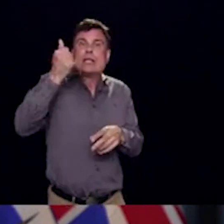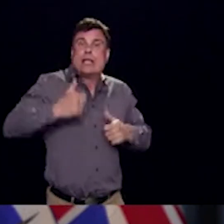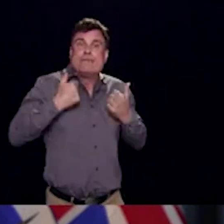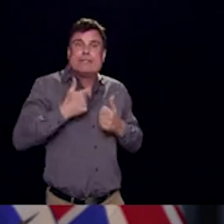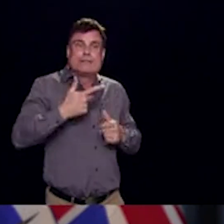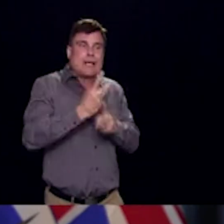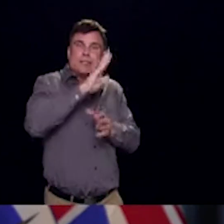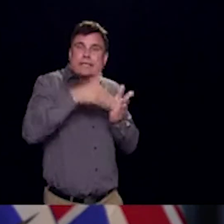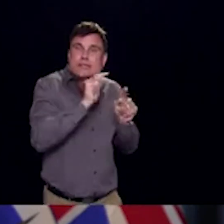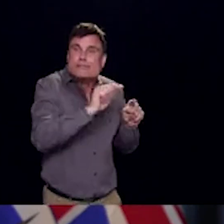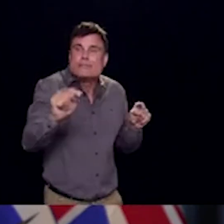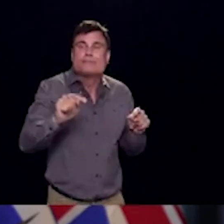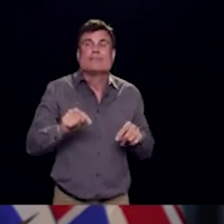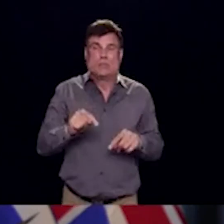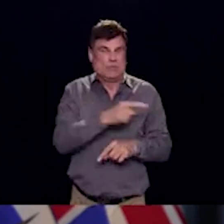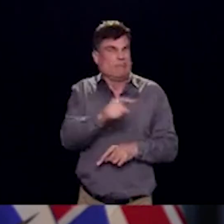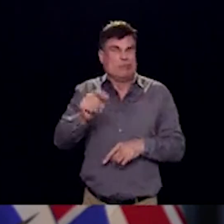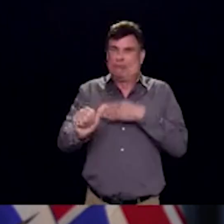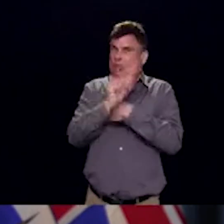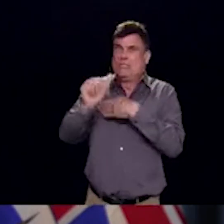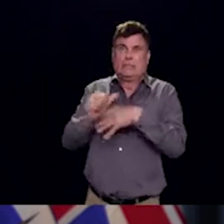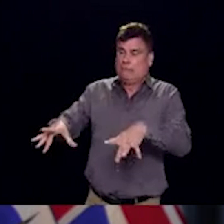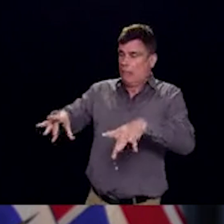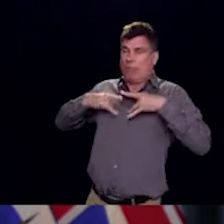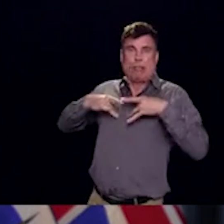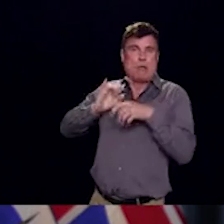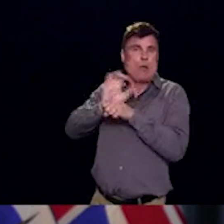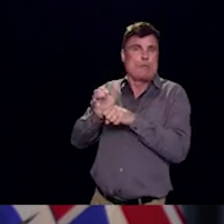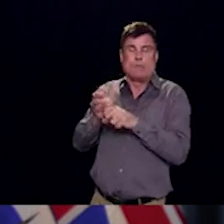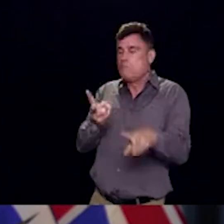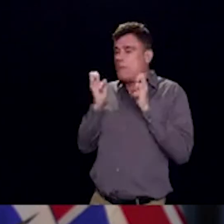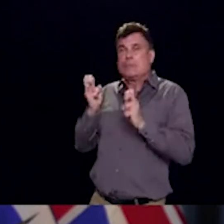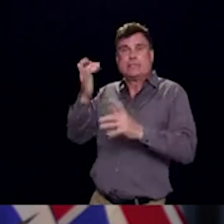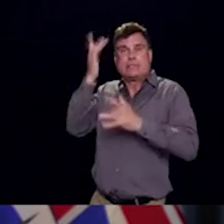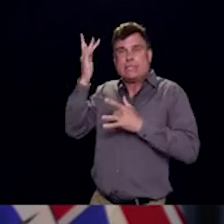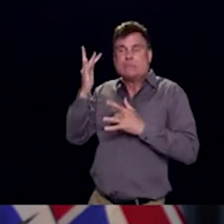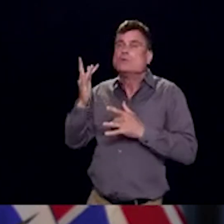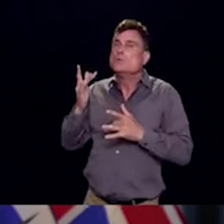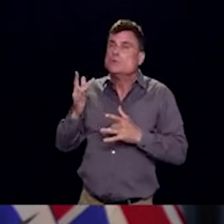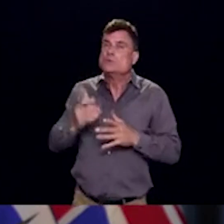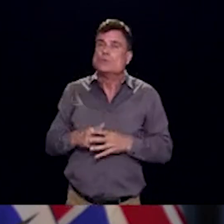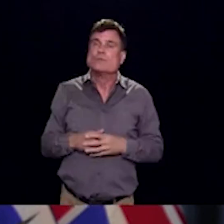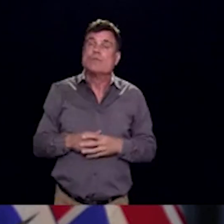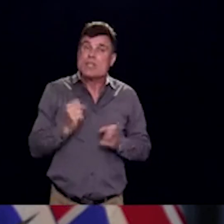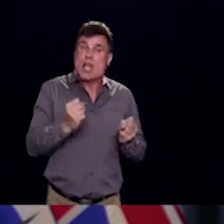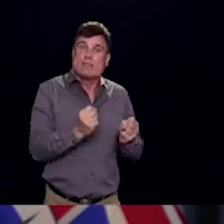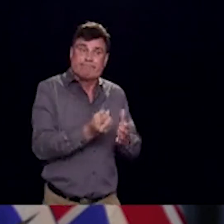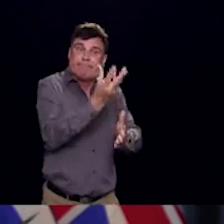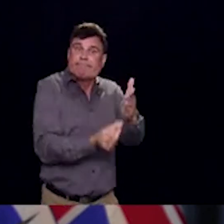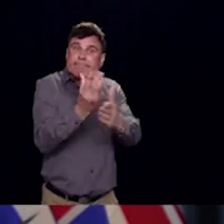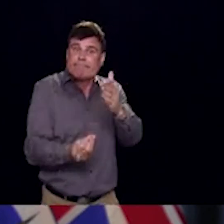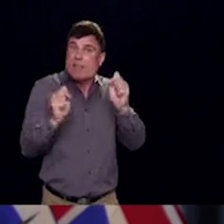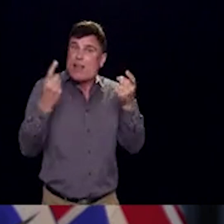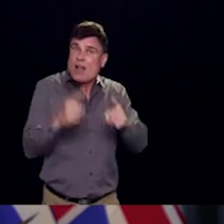death from COVID-19. Understanding this, we had to move quickly and decisively to protect our most vulnerable